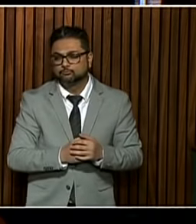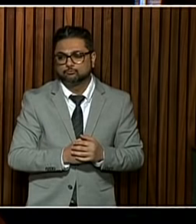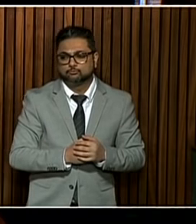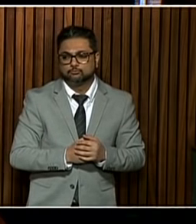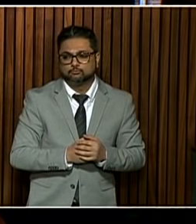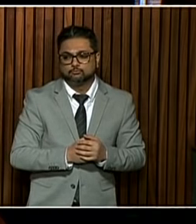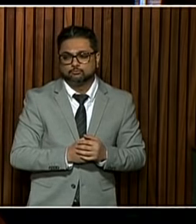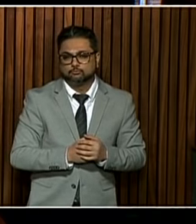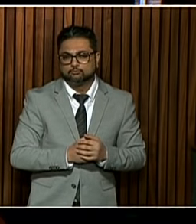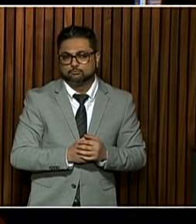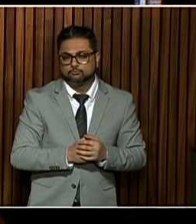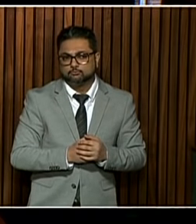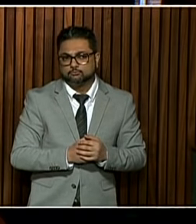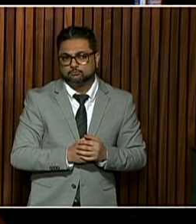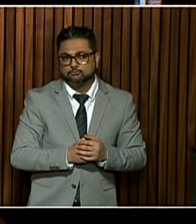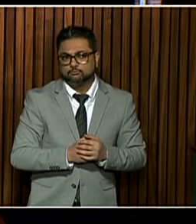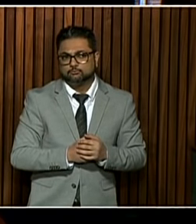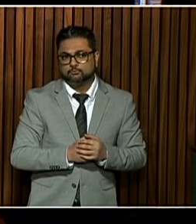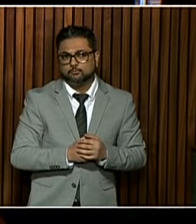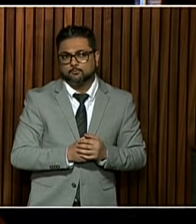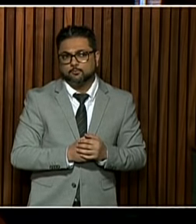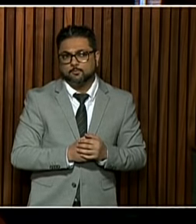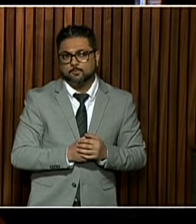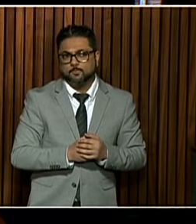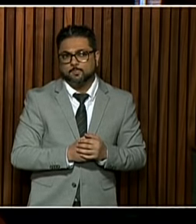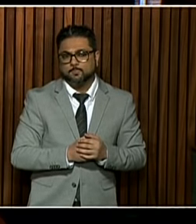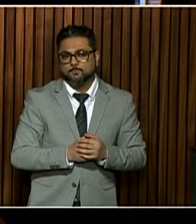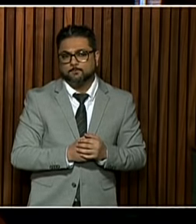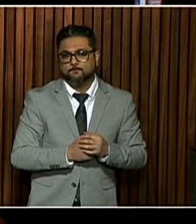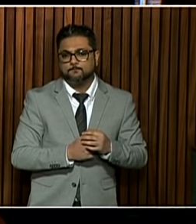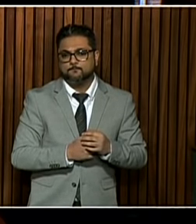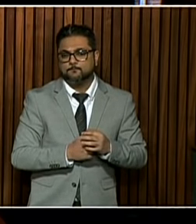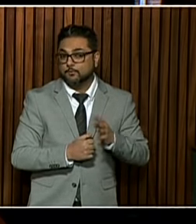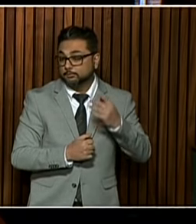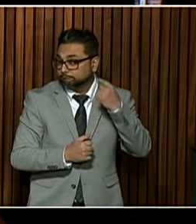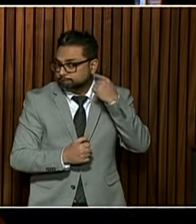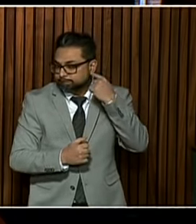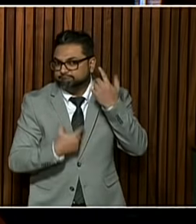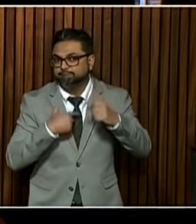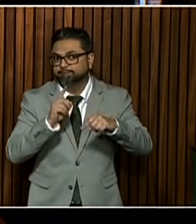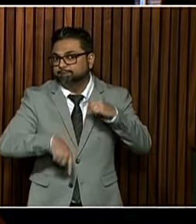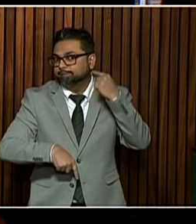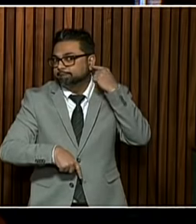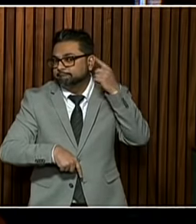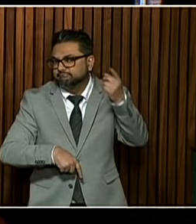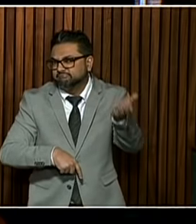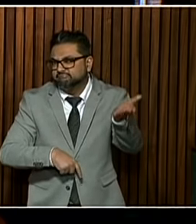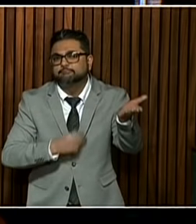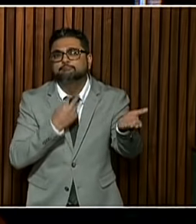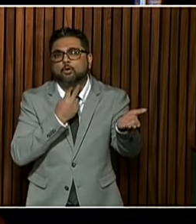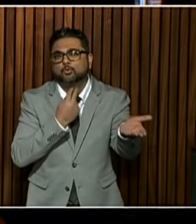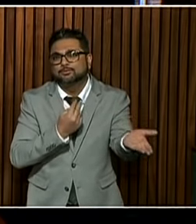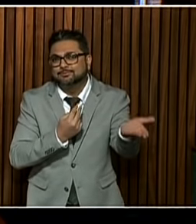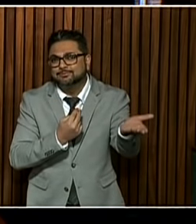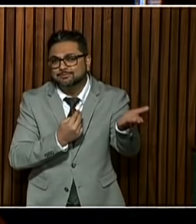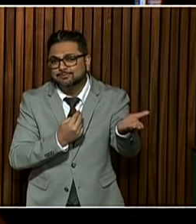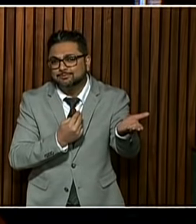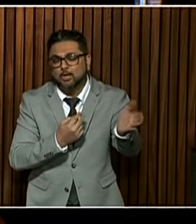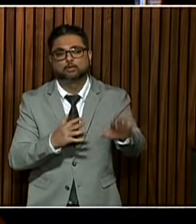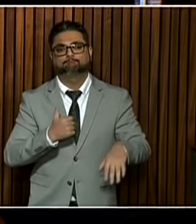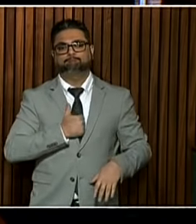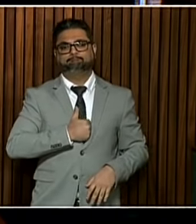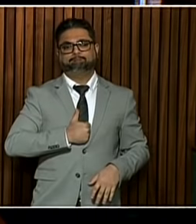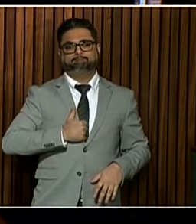We can't hear you. Can you come closer to your phone, please? And maybe take it off Sorry speaker about if it's on? Not